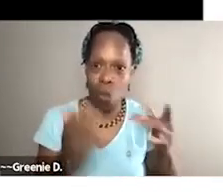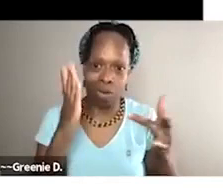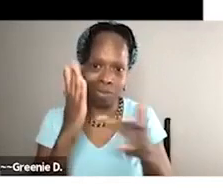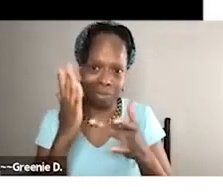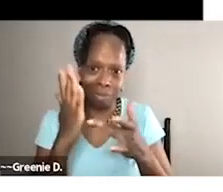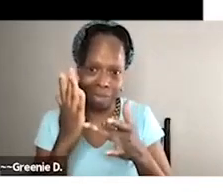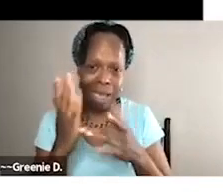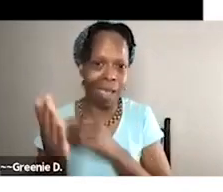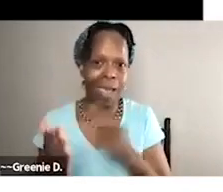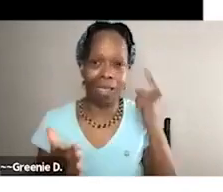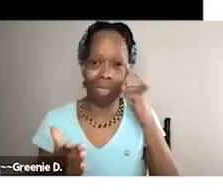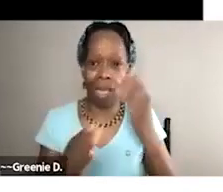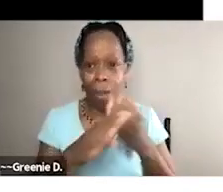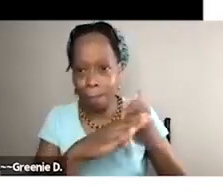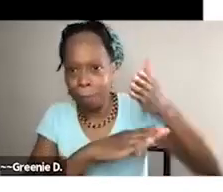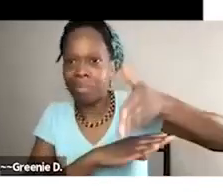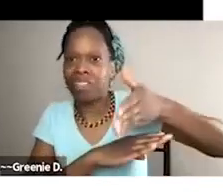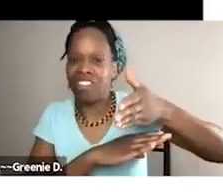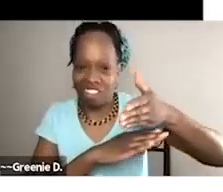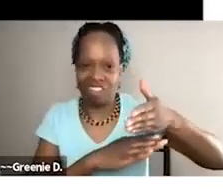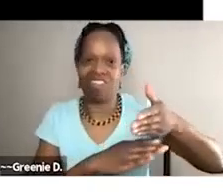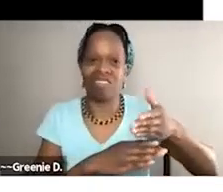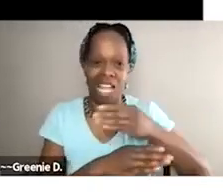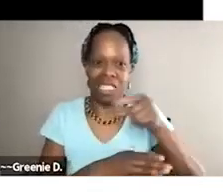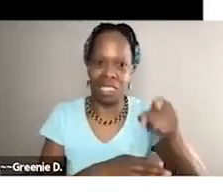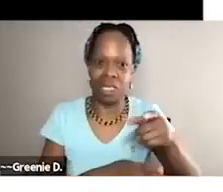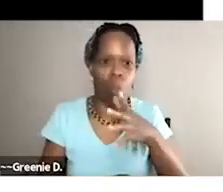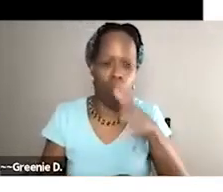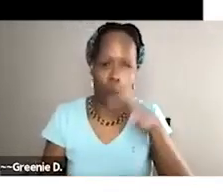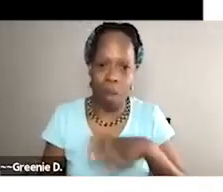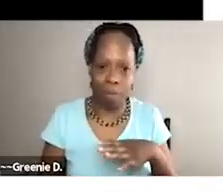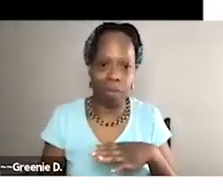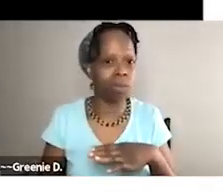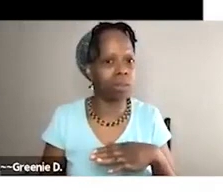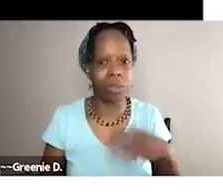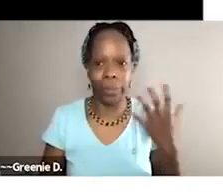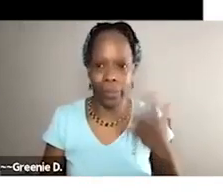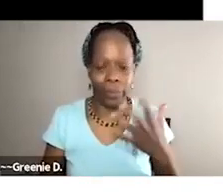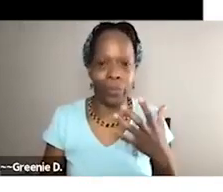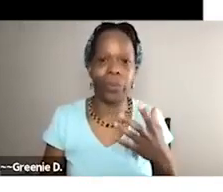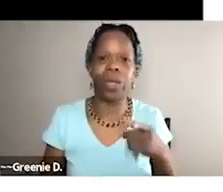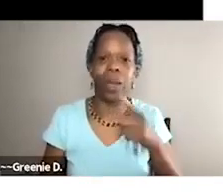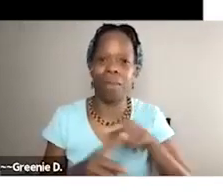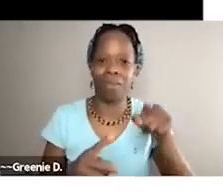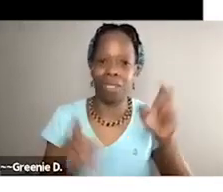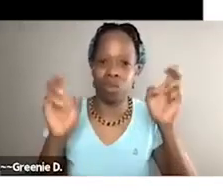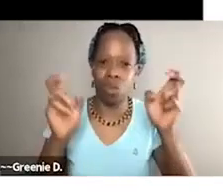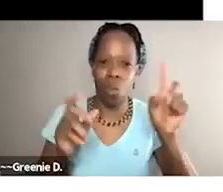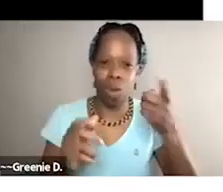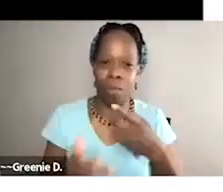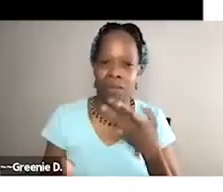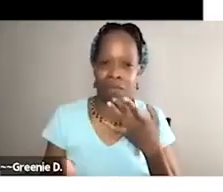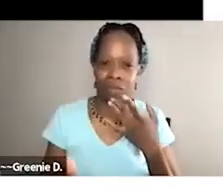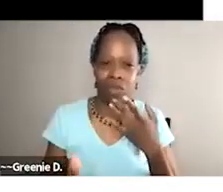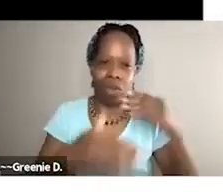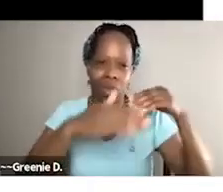general is, you know, it's really amazing. And she's a trailblazer. But this quote is one of my favorites. So accessibility is the route to innovation and